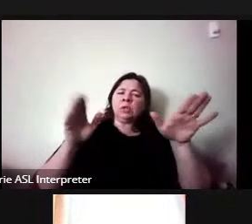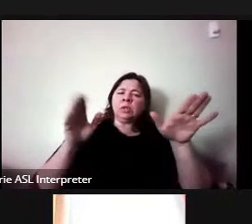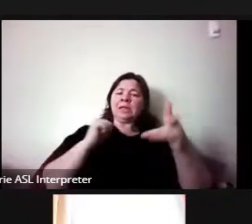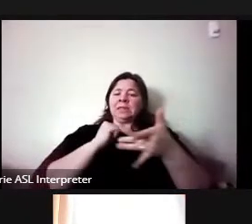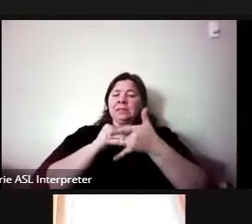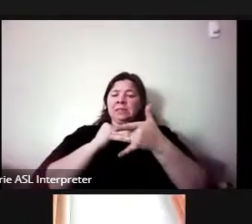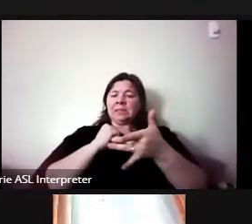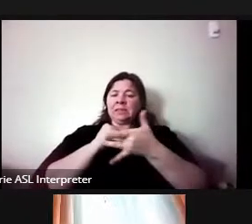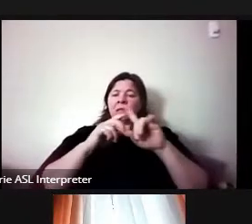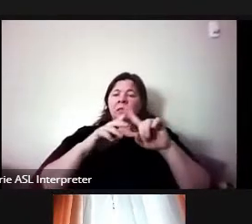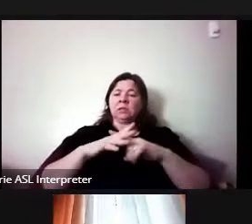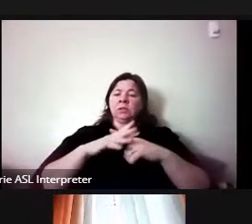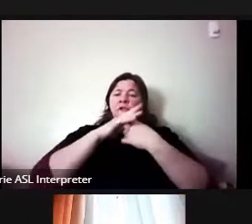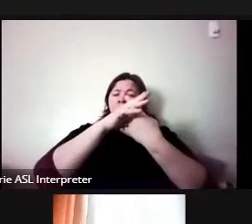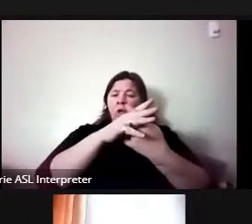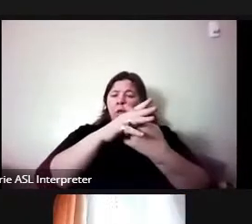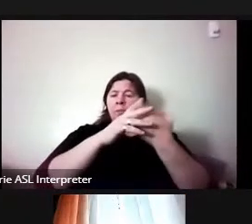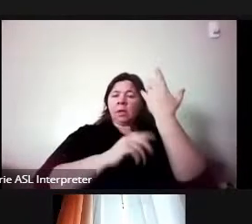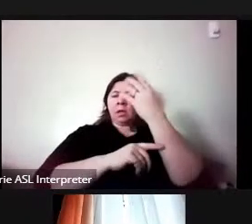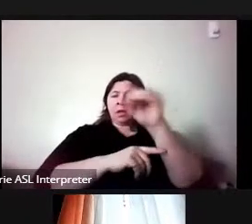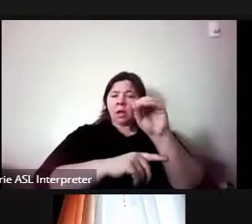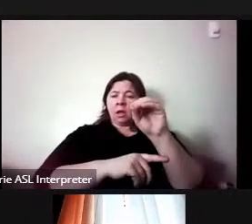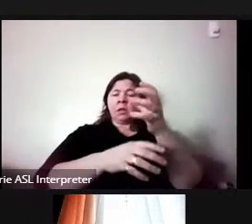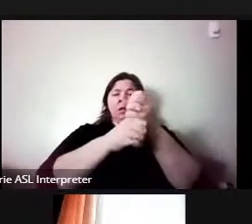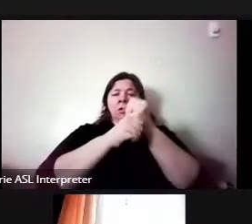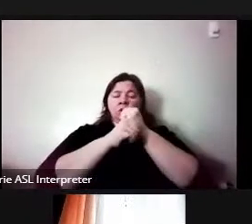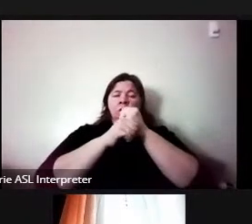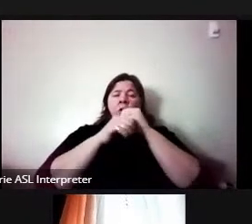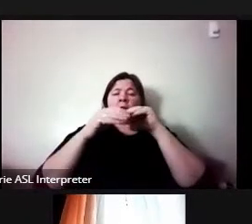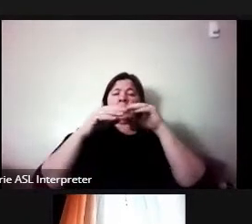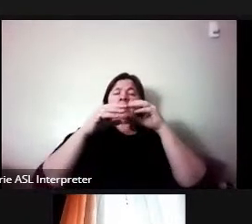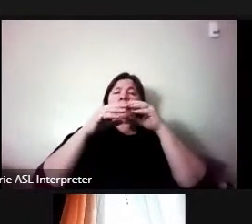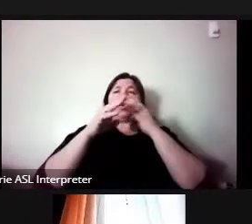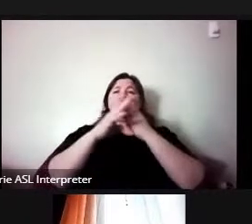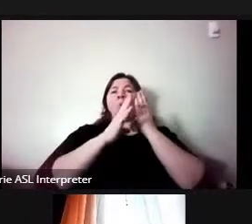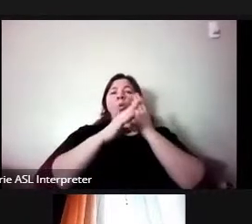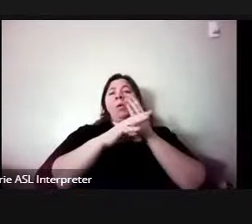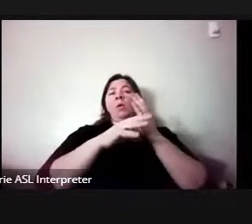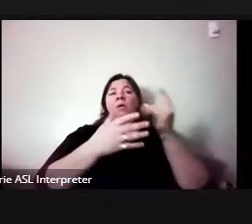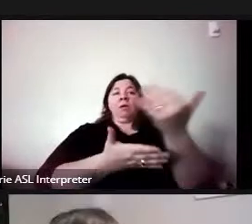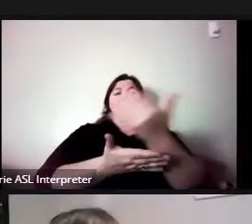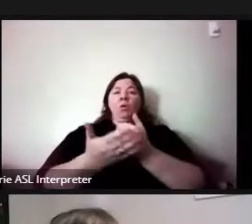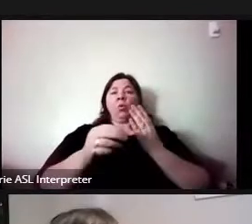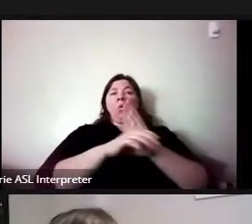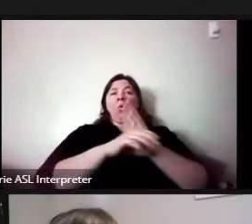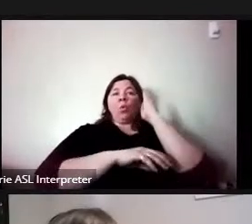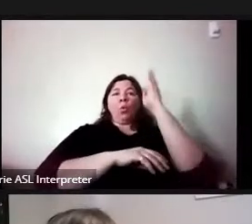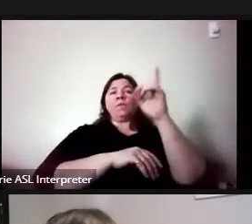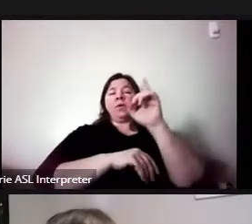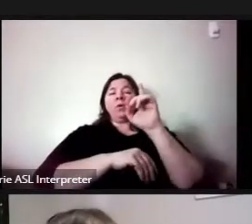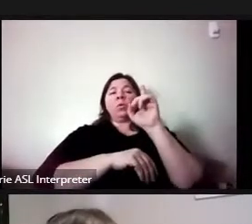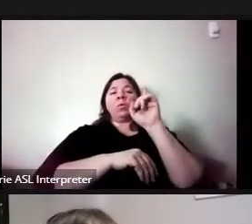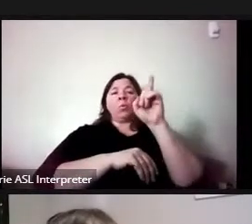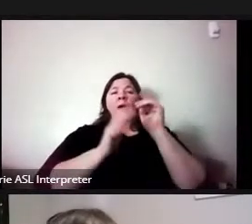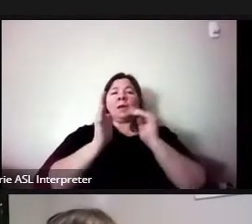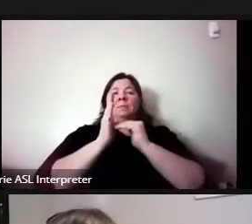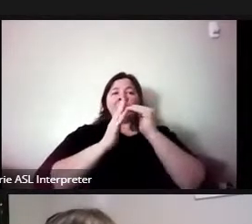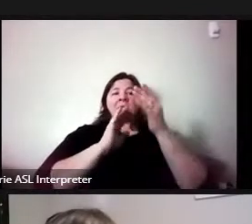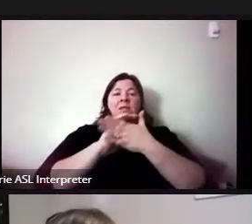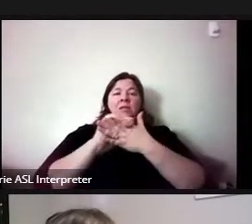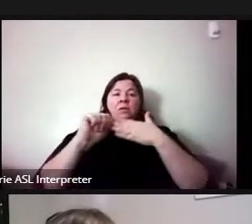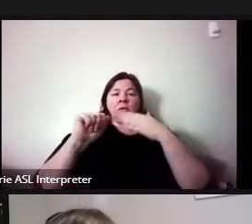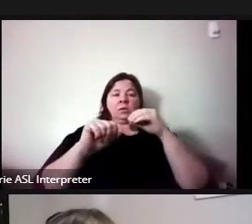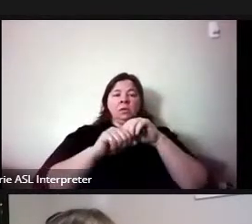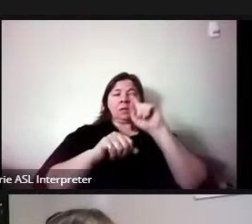startup company which achieves in excess of $1 billion in turnover in revenue in their